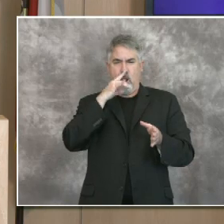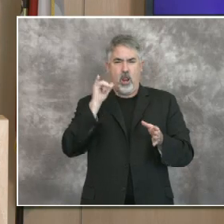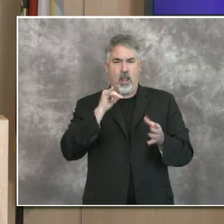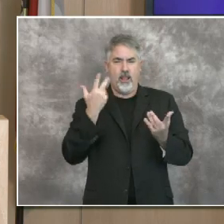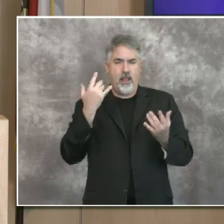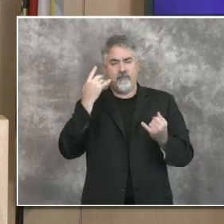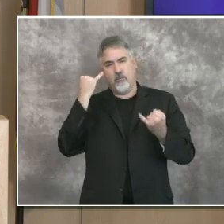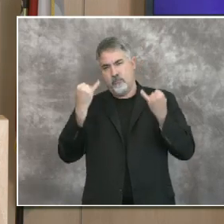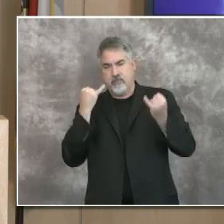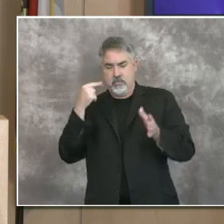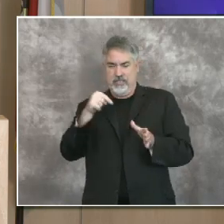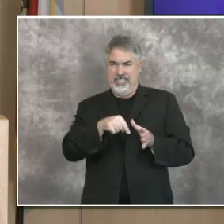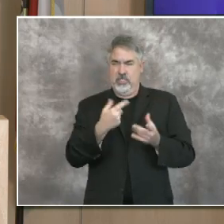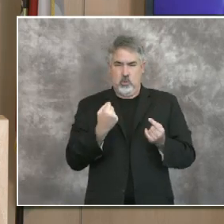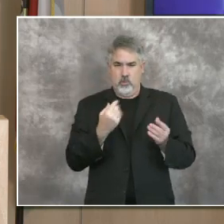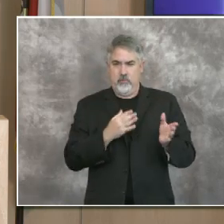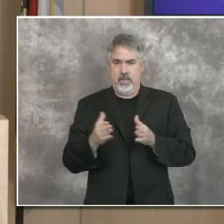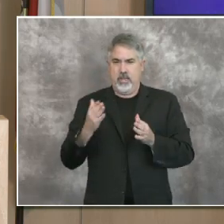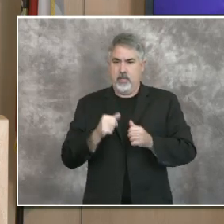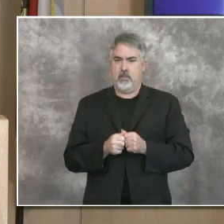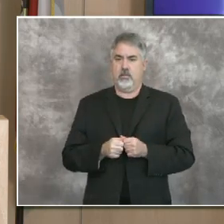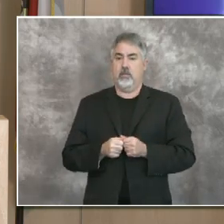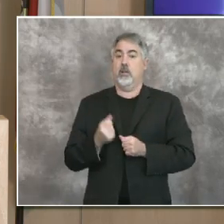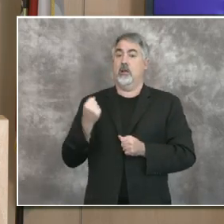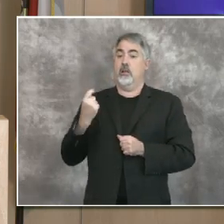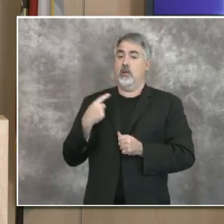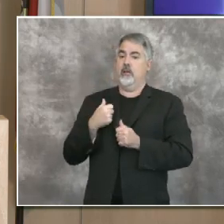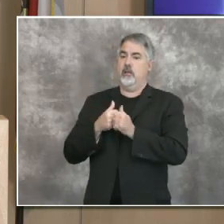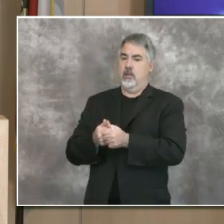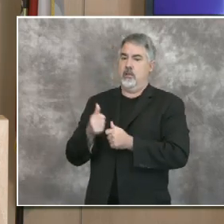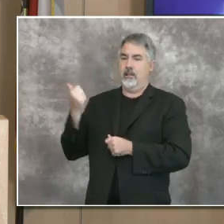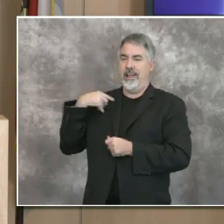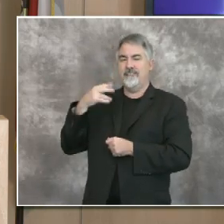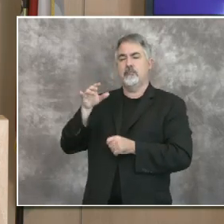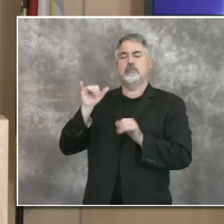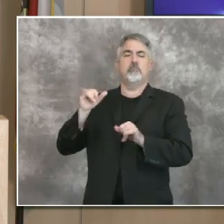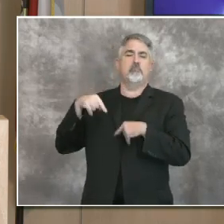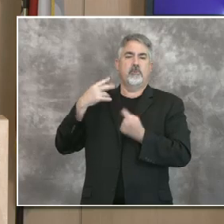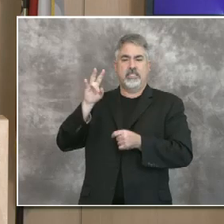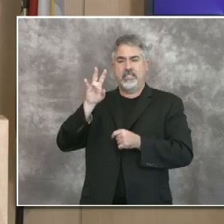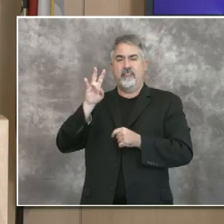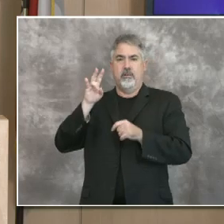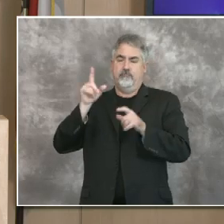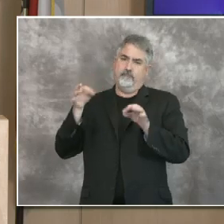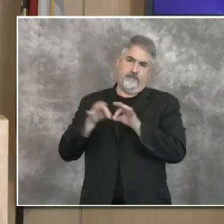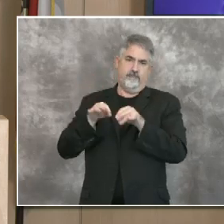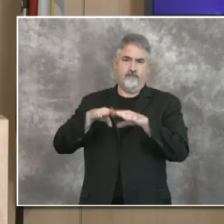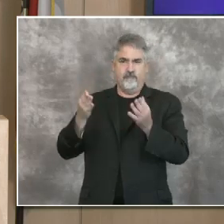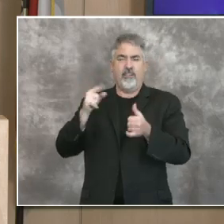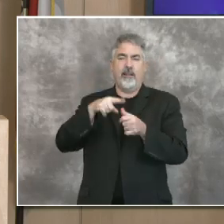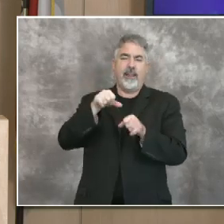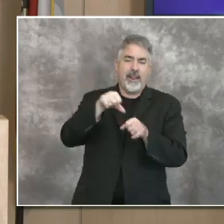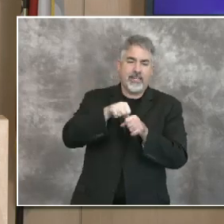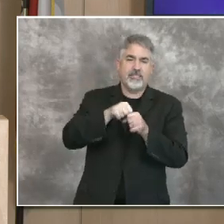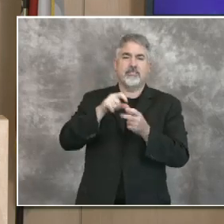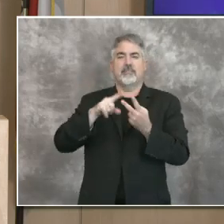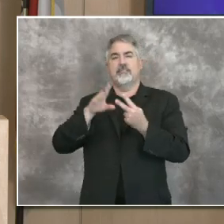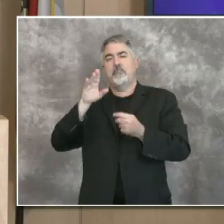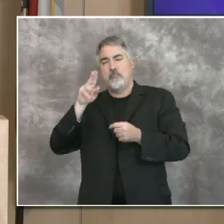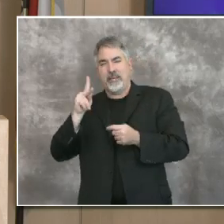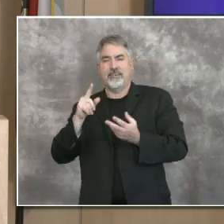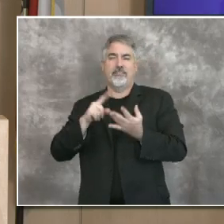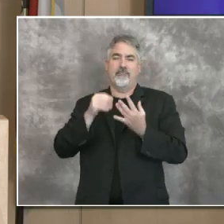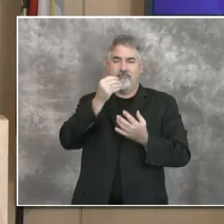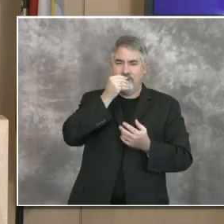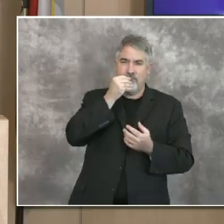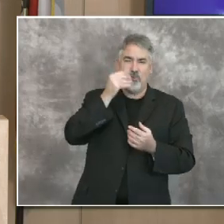the existing guidelines around the 7 sectors of essential businesses that are open today. There will be a couple additional things